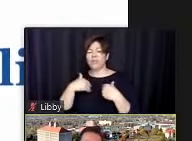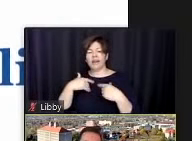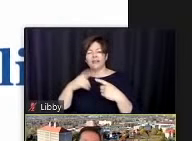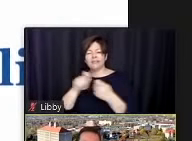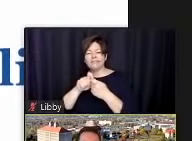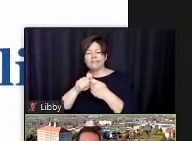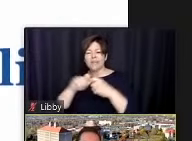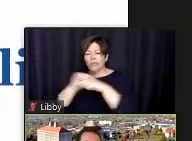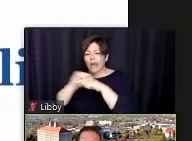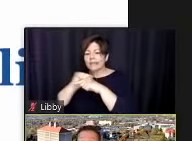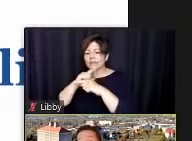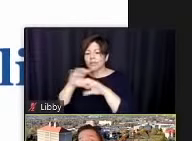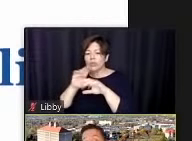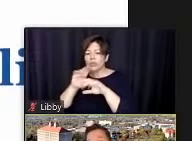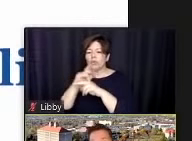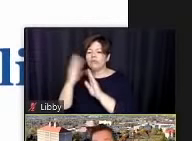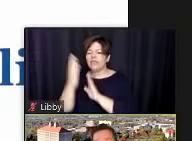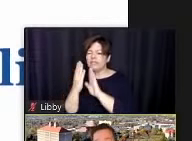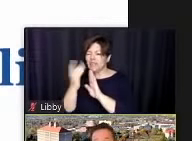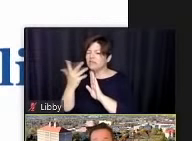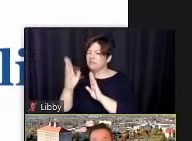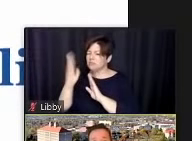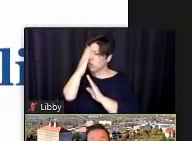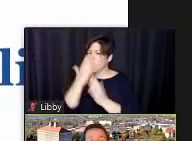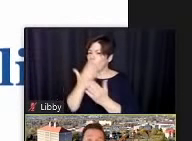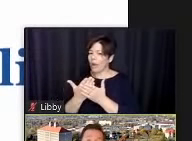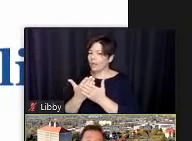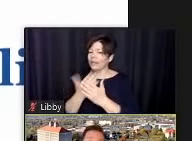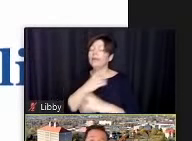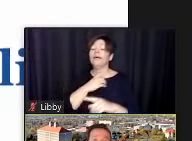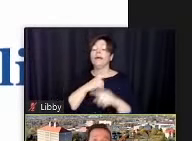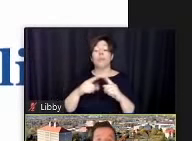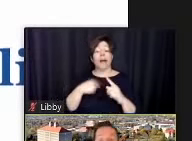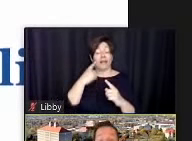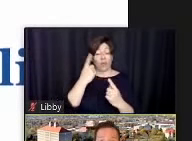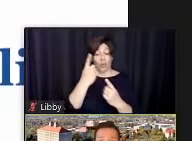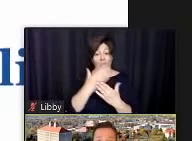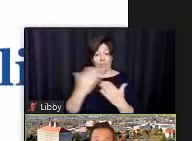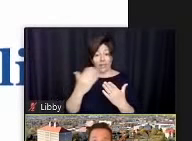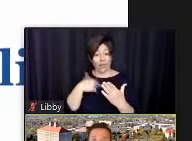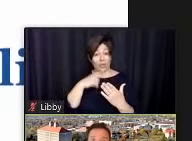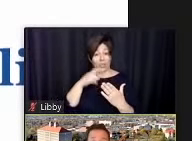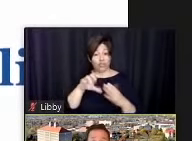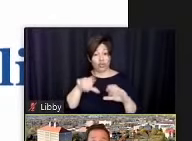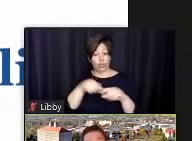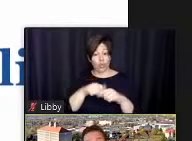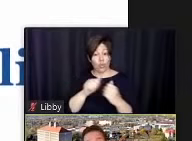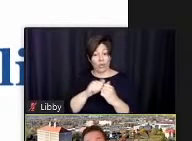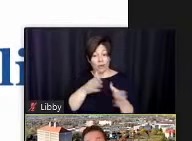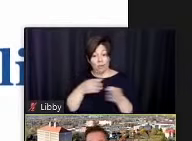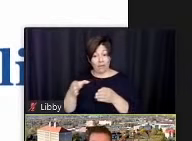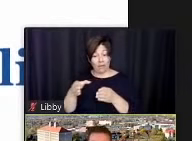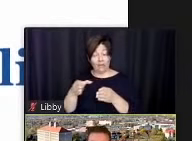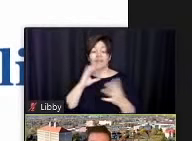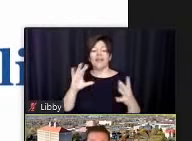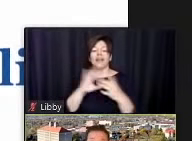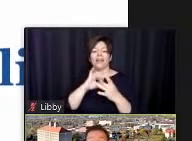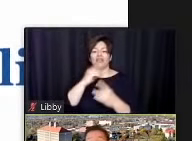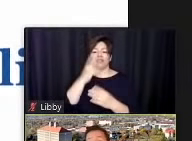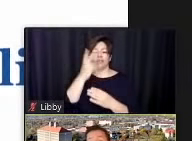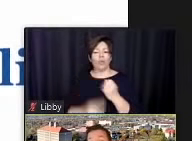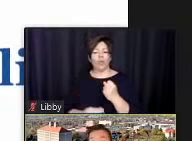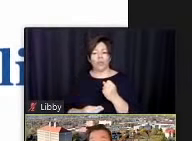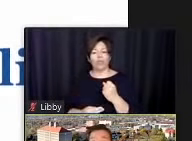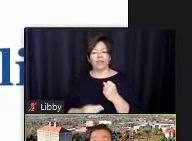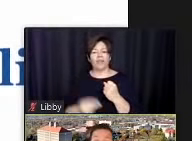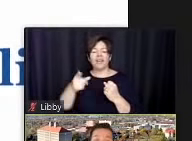that we do face-to-face and we know quite well. Well, I think one of the things we should be doing in our planning is a connection of both. And this